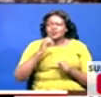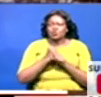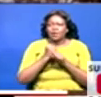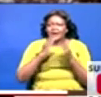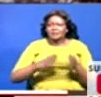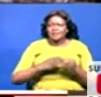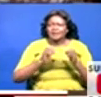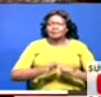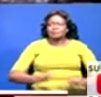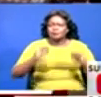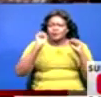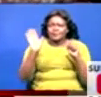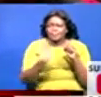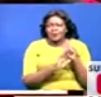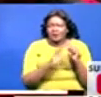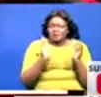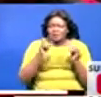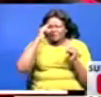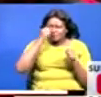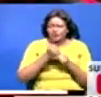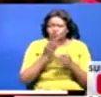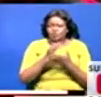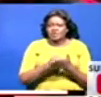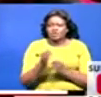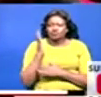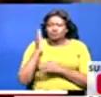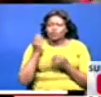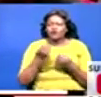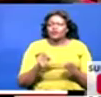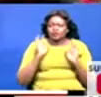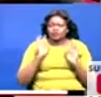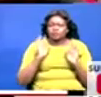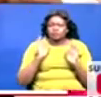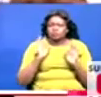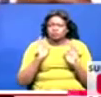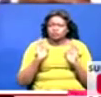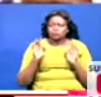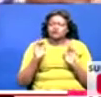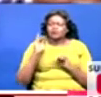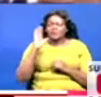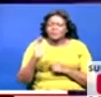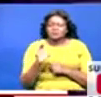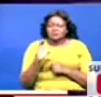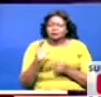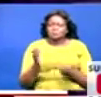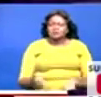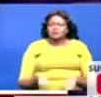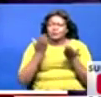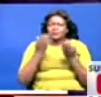Wafula Chebukati urging the government to ensure security of officials of the electoral body is enhanced.